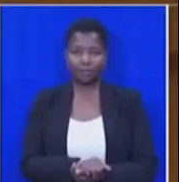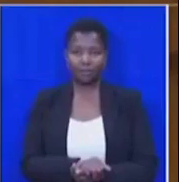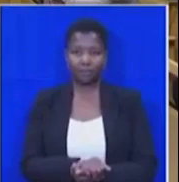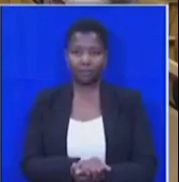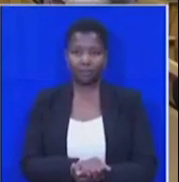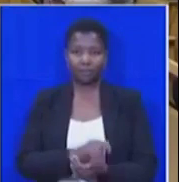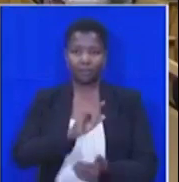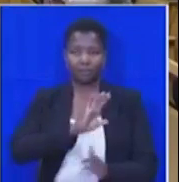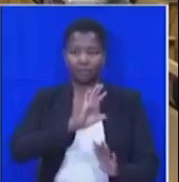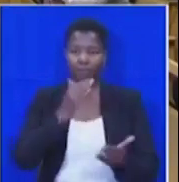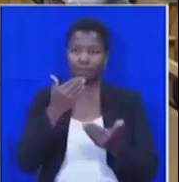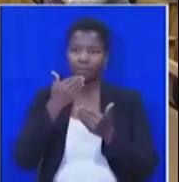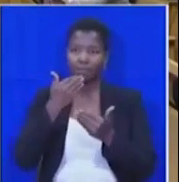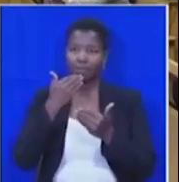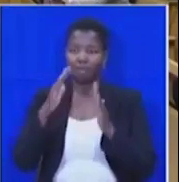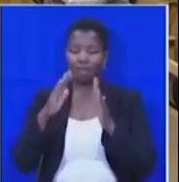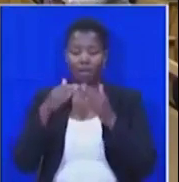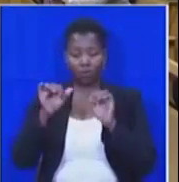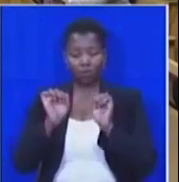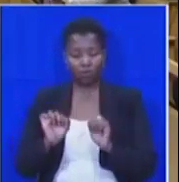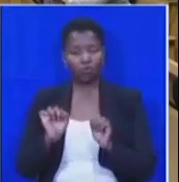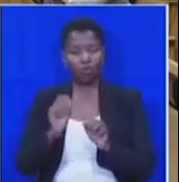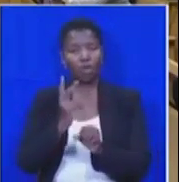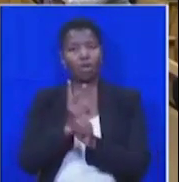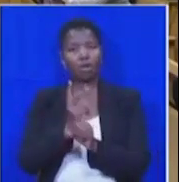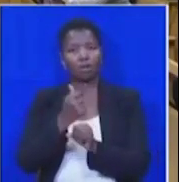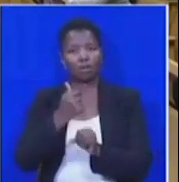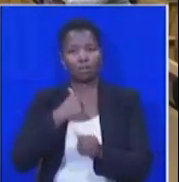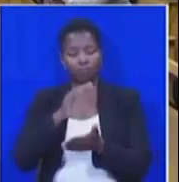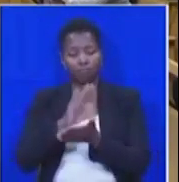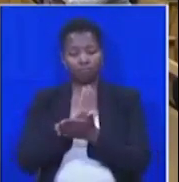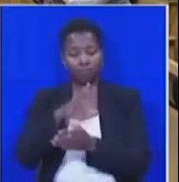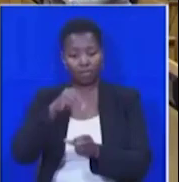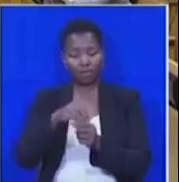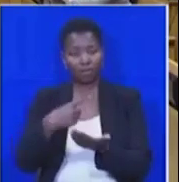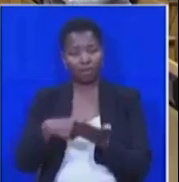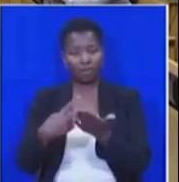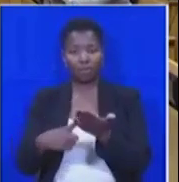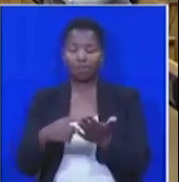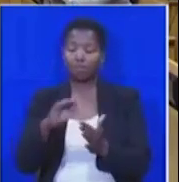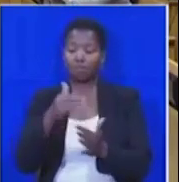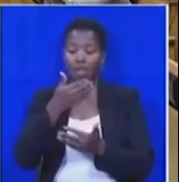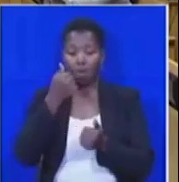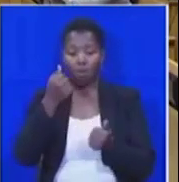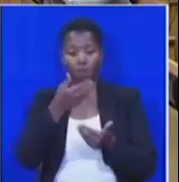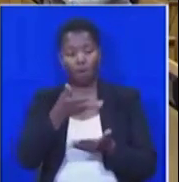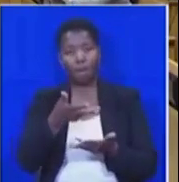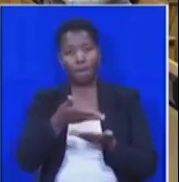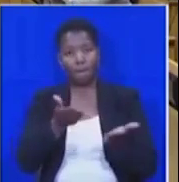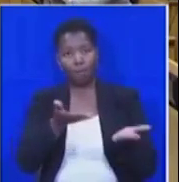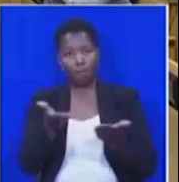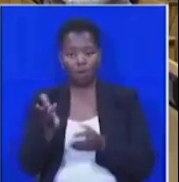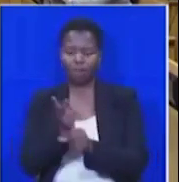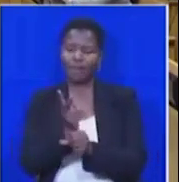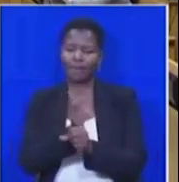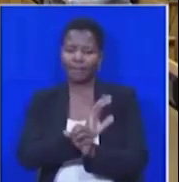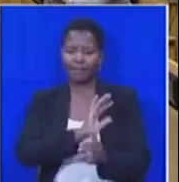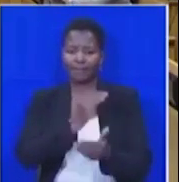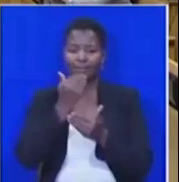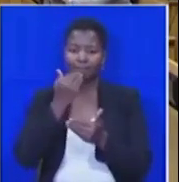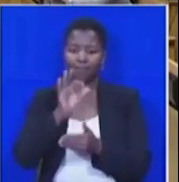Thank you very much, House Chair, and a great privilege to be part of this debate. Thank you for the warm and generous welcome from the ANC benches, as usual. 31st